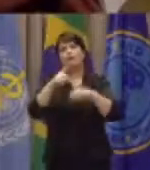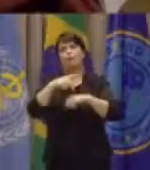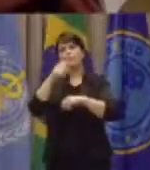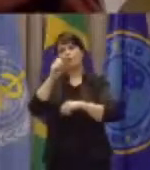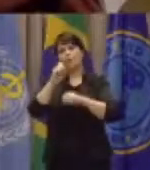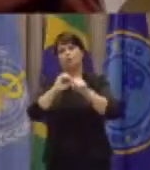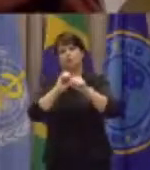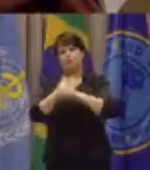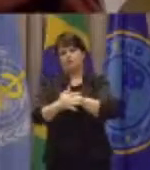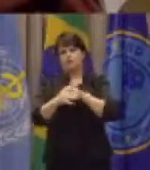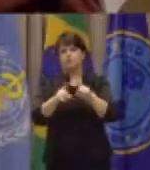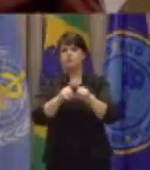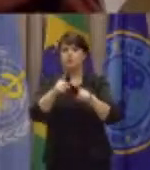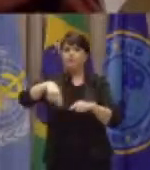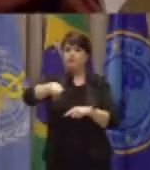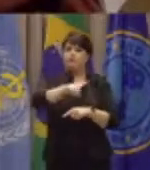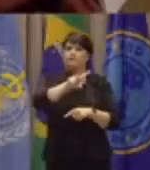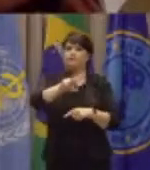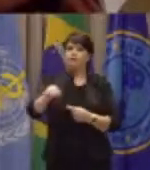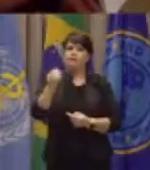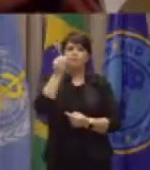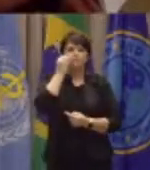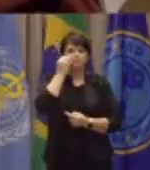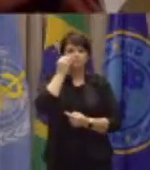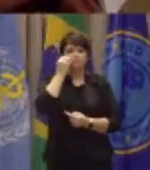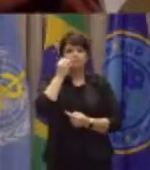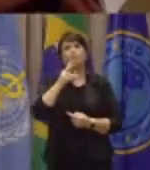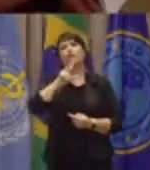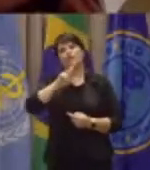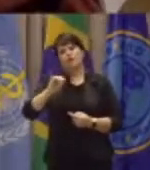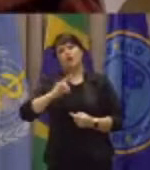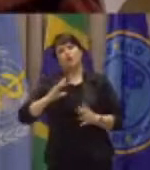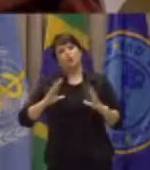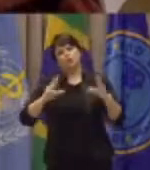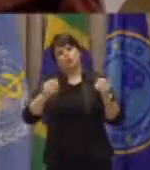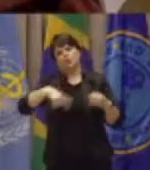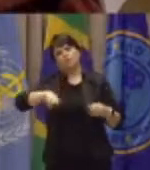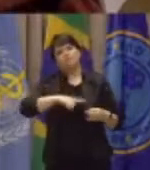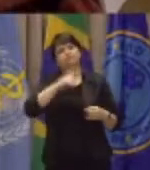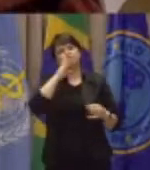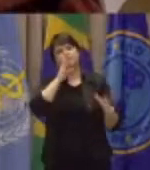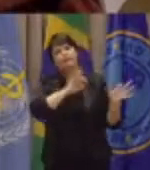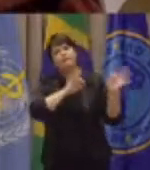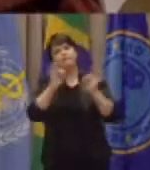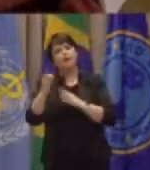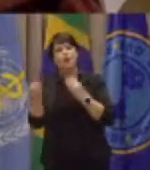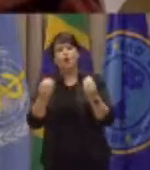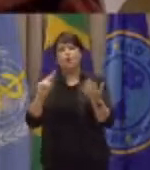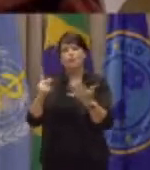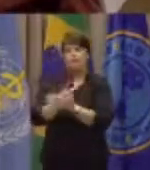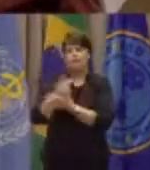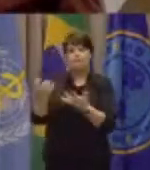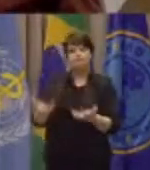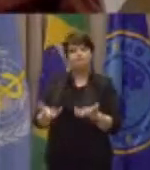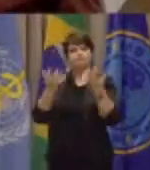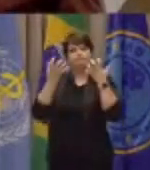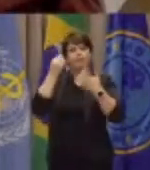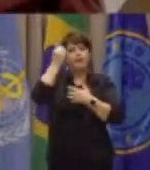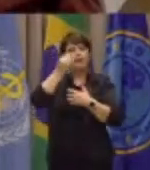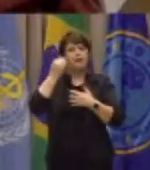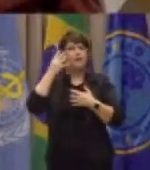what is post-COVID. All of us are going to have the opportunity to know the enrichment